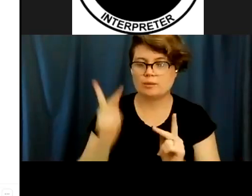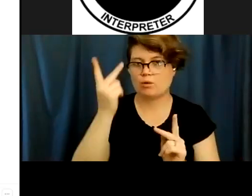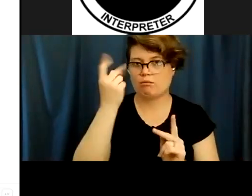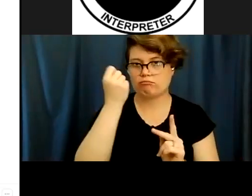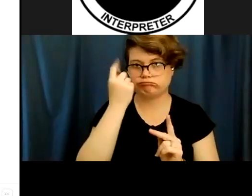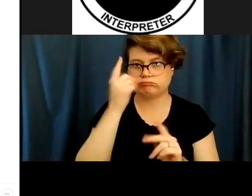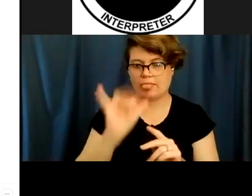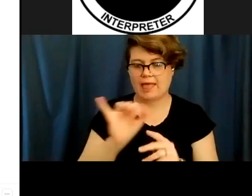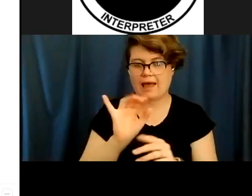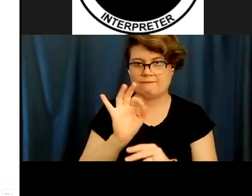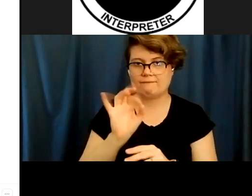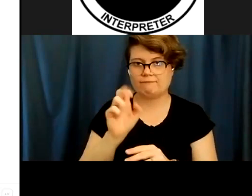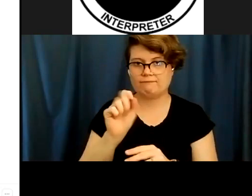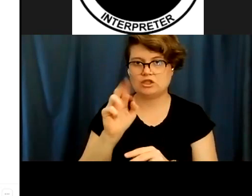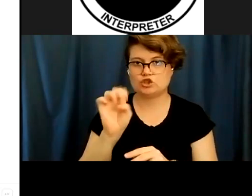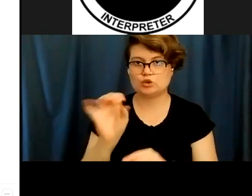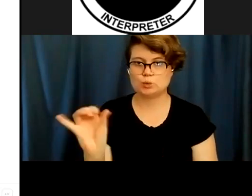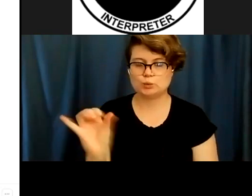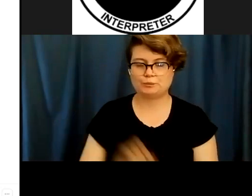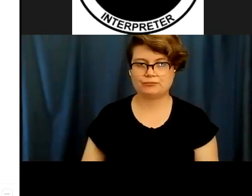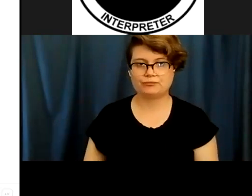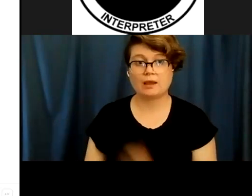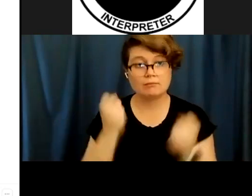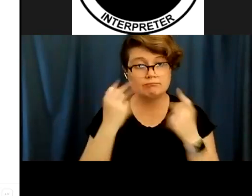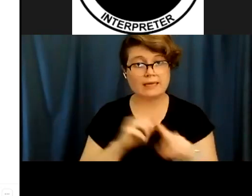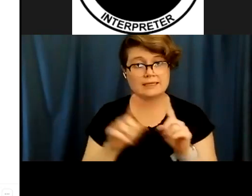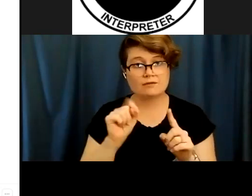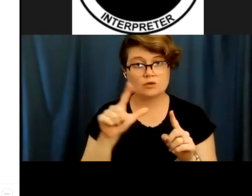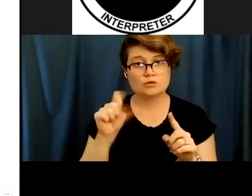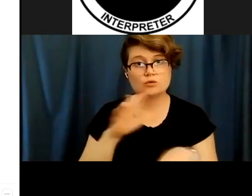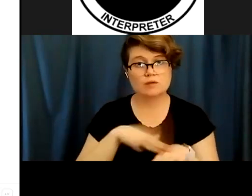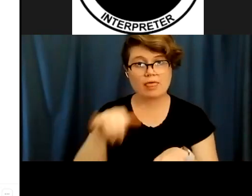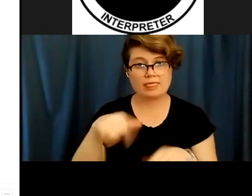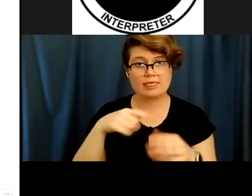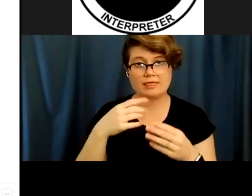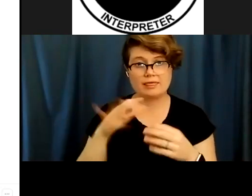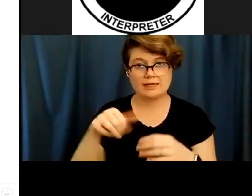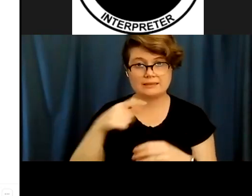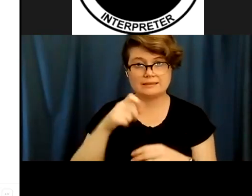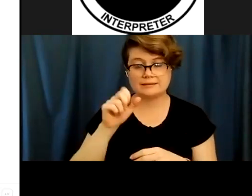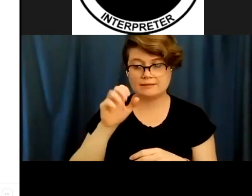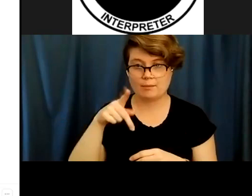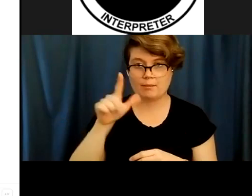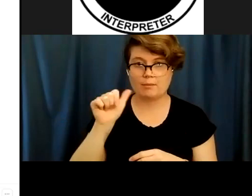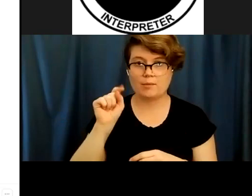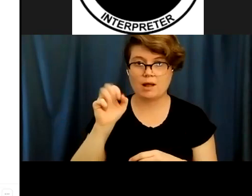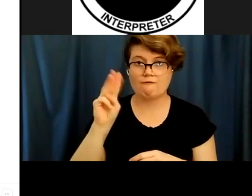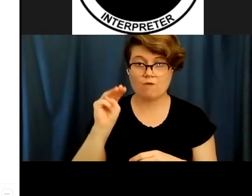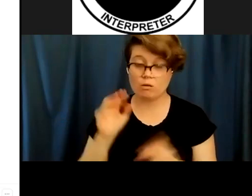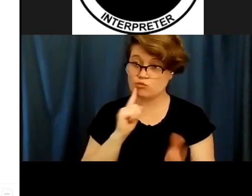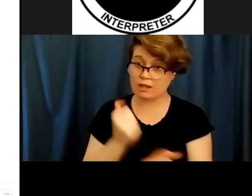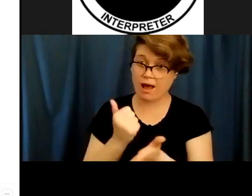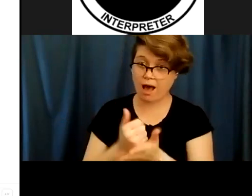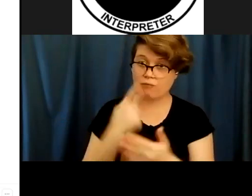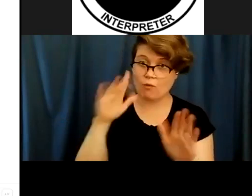as well. There's a lot of tools on these platforms that can be really useful when we're providing services, but they're not going to